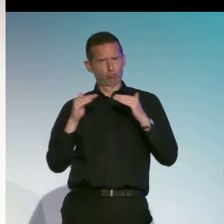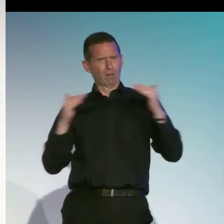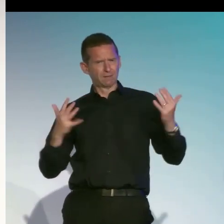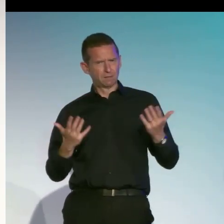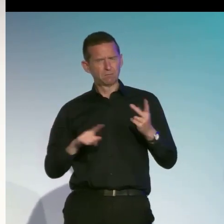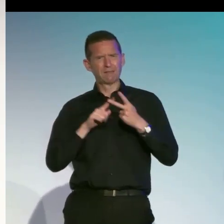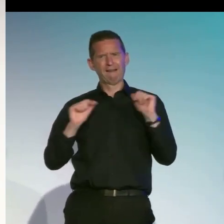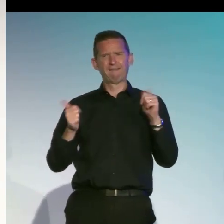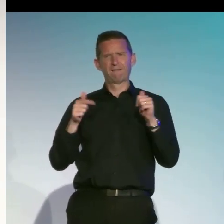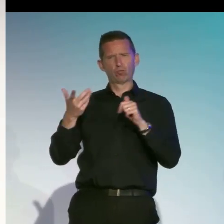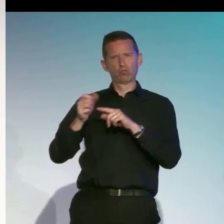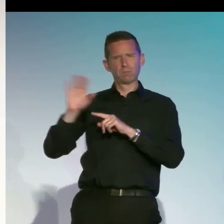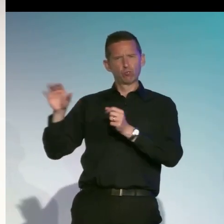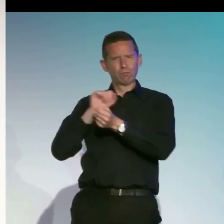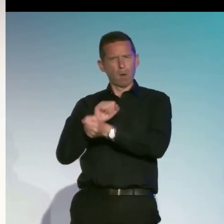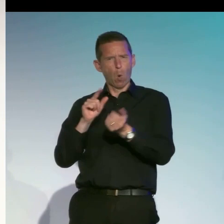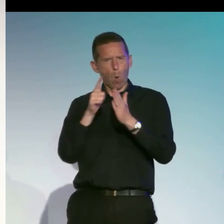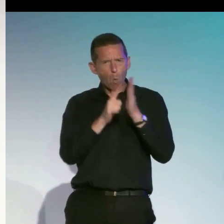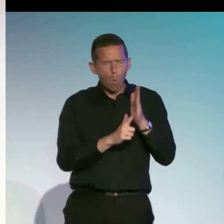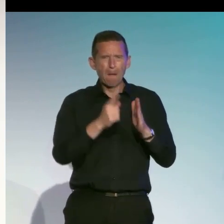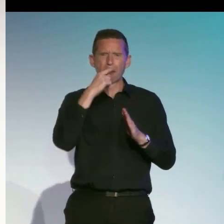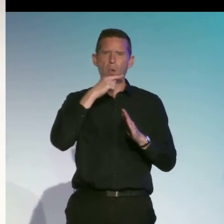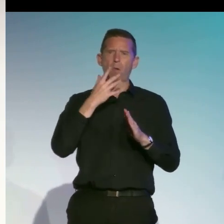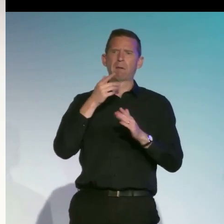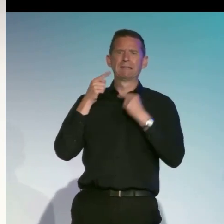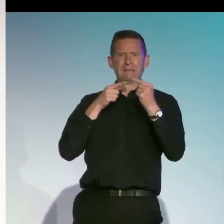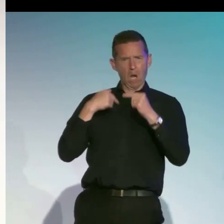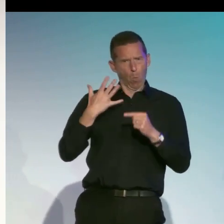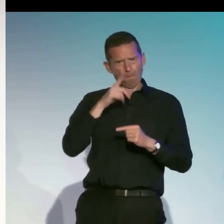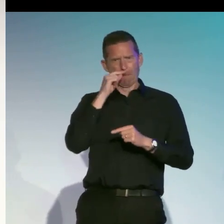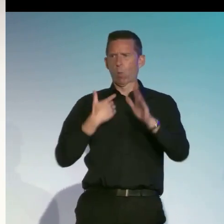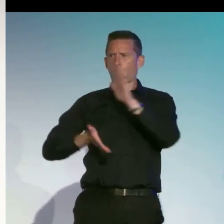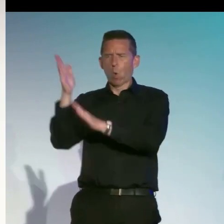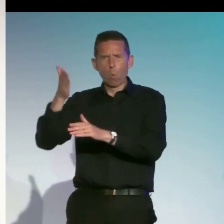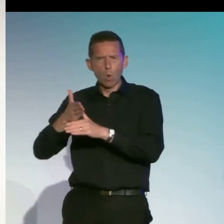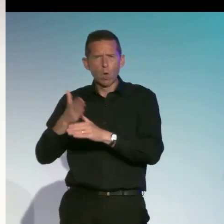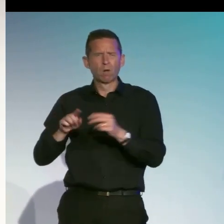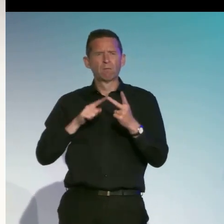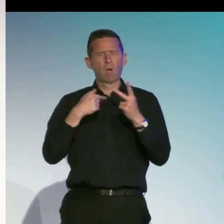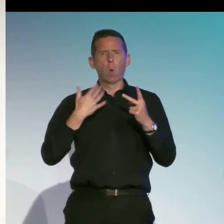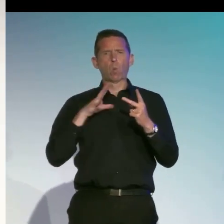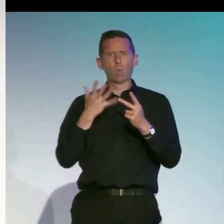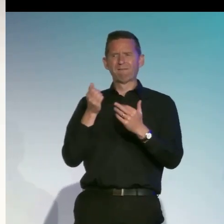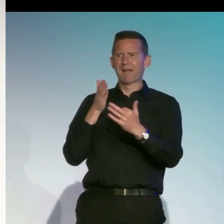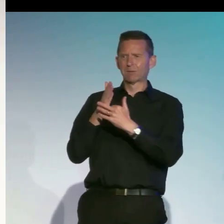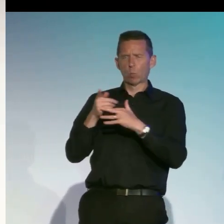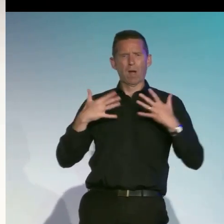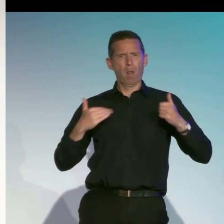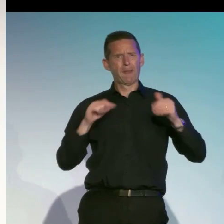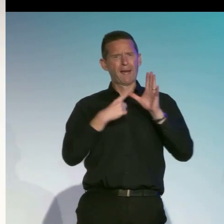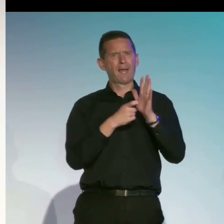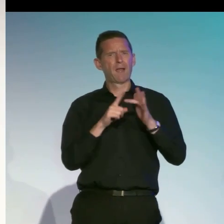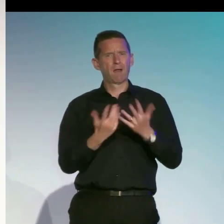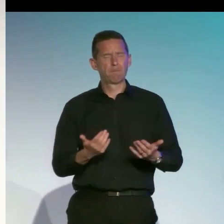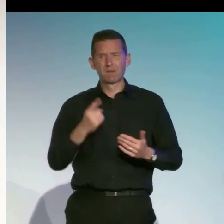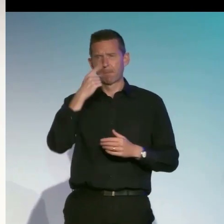of criminal laws, people fighting to be able to go to workplaces, people fighting to be able to, access healthcare in an equitable way,